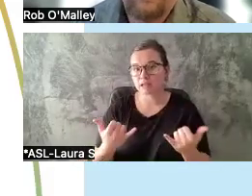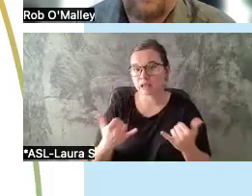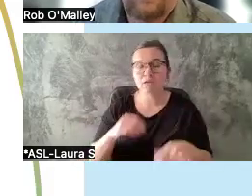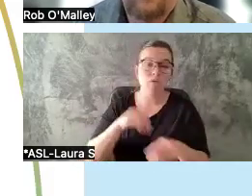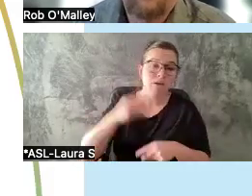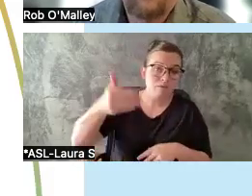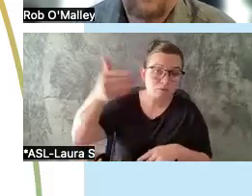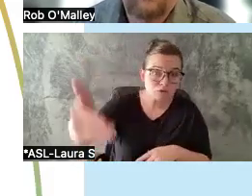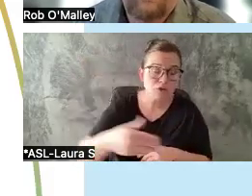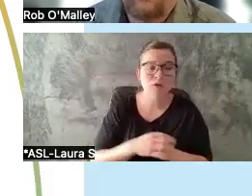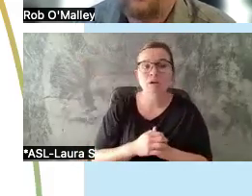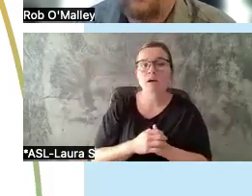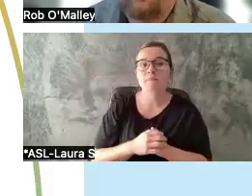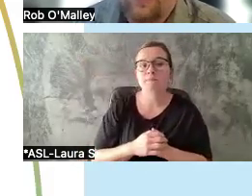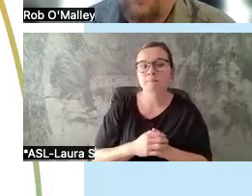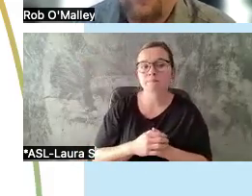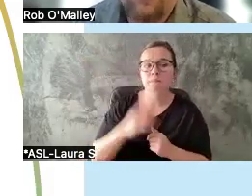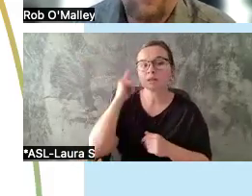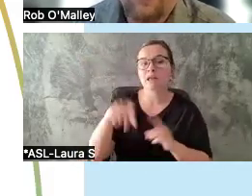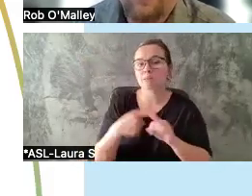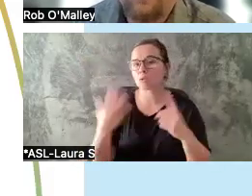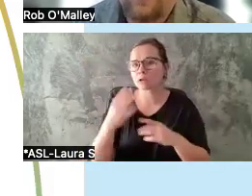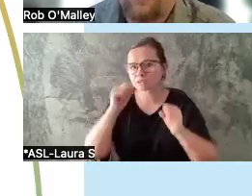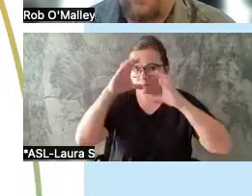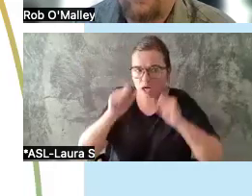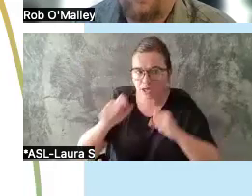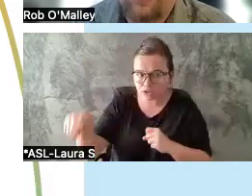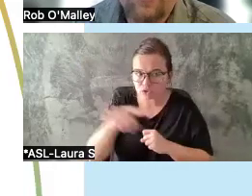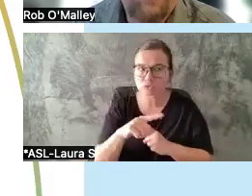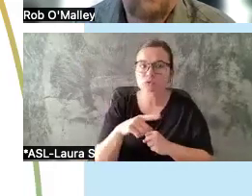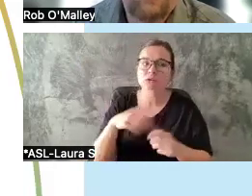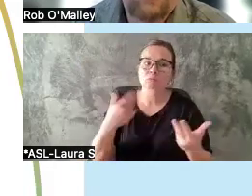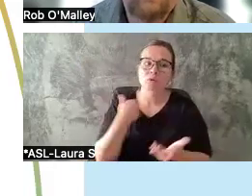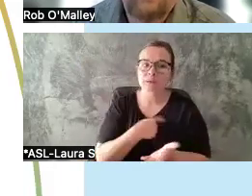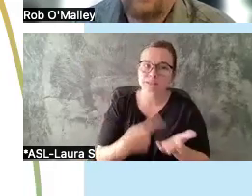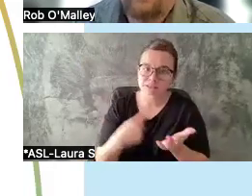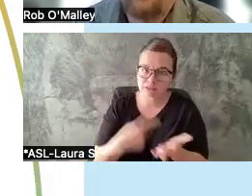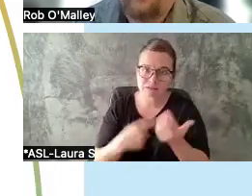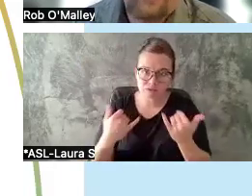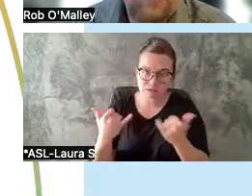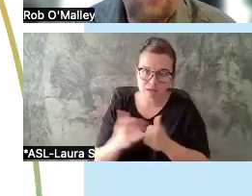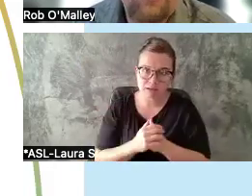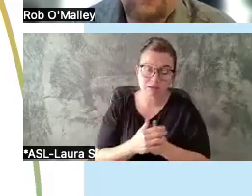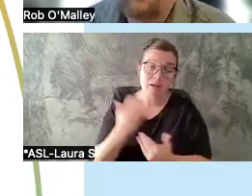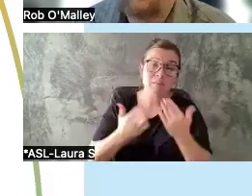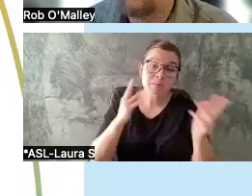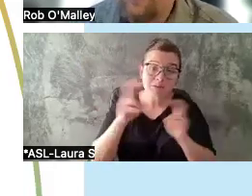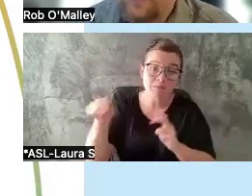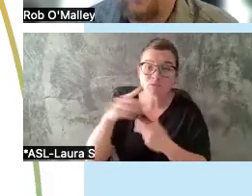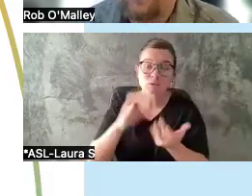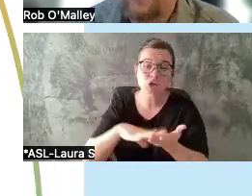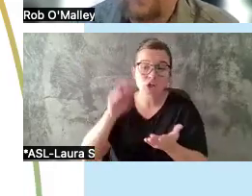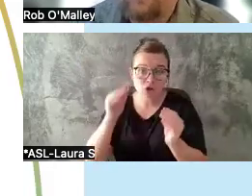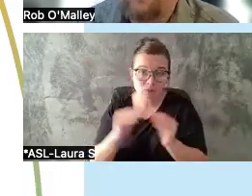future. Think about things that surprised you in what we've been talking about today, maybe topics that you'd like to learn